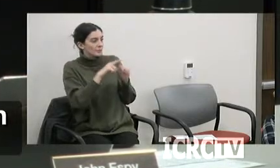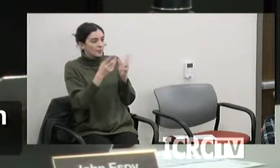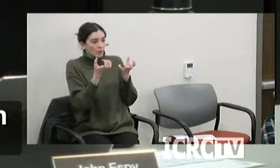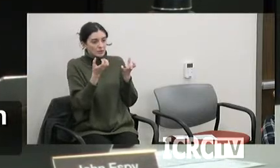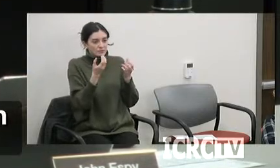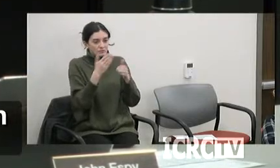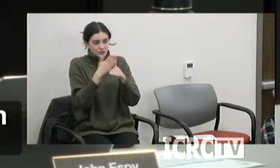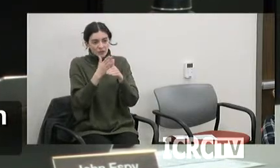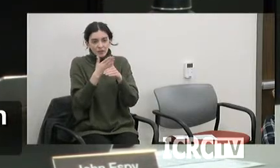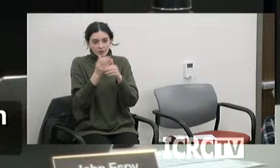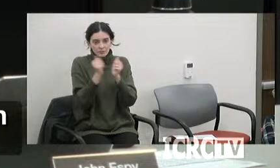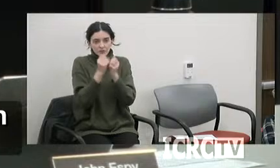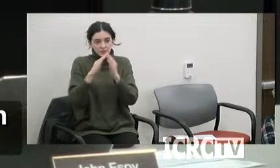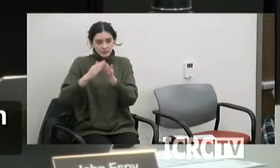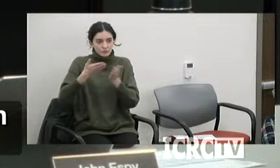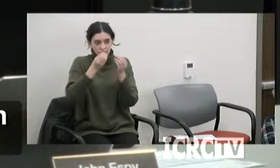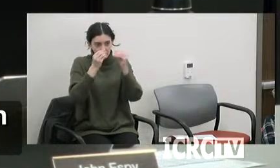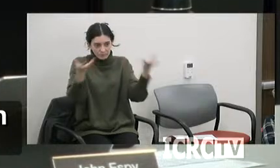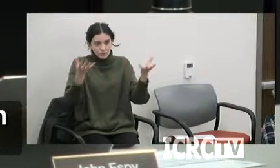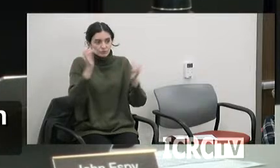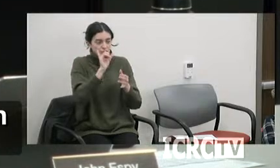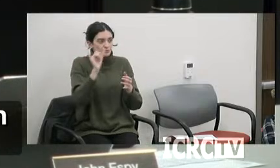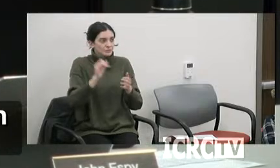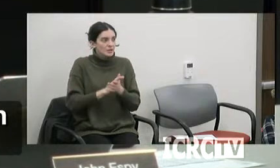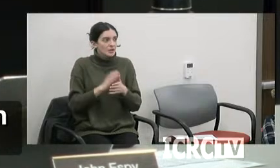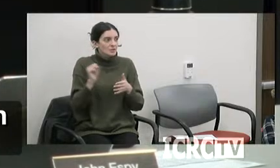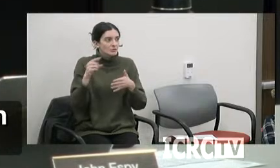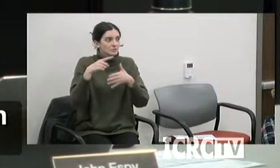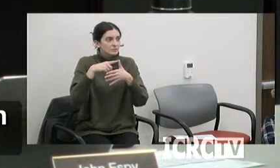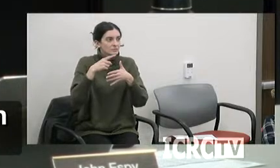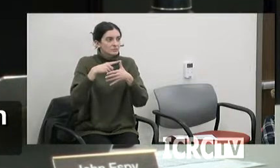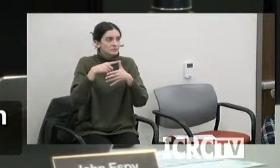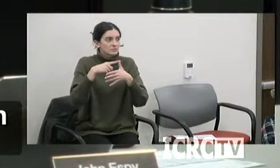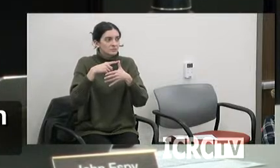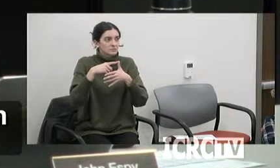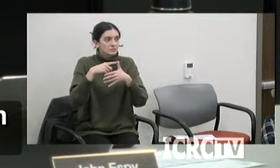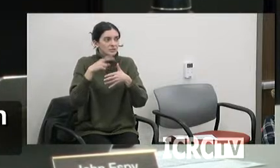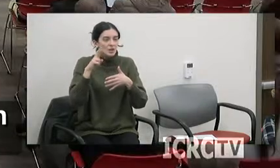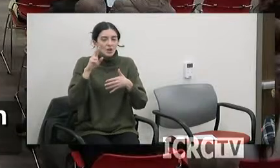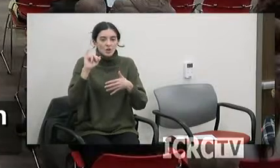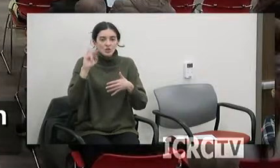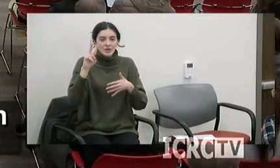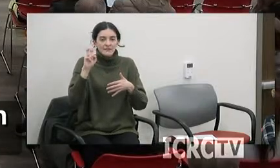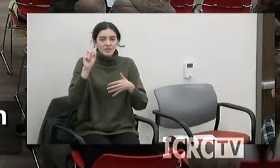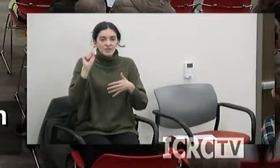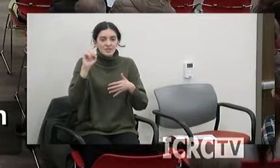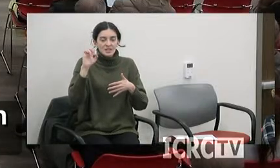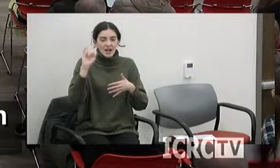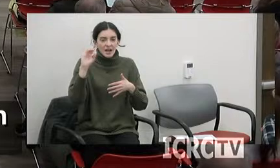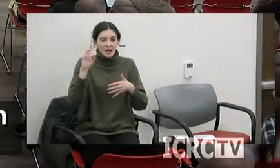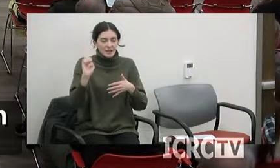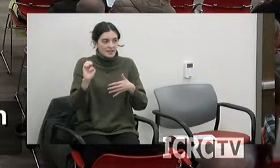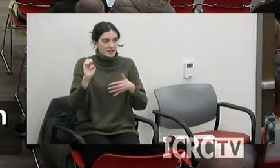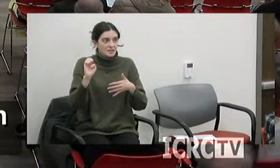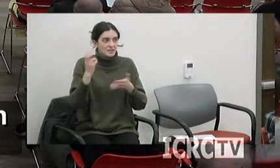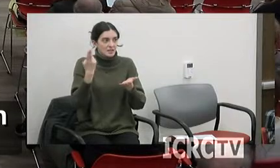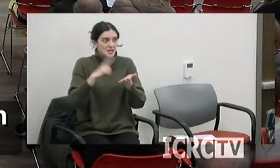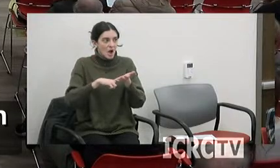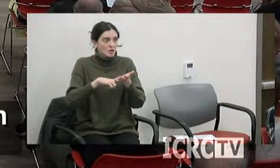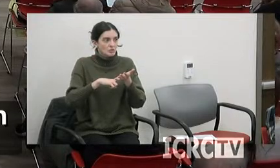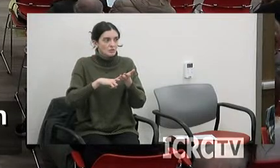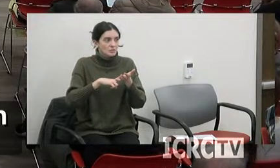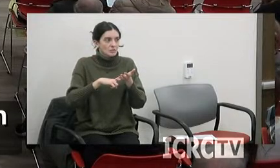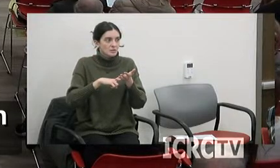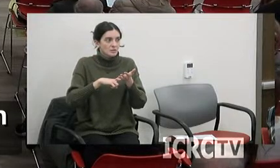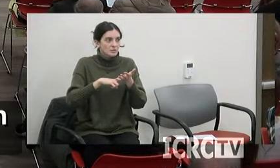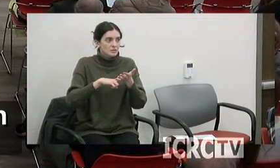So G3A, which is the And, Riverside contract. And item A is Riverside, Riverside. It